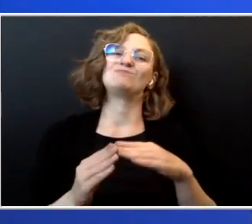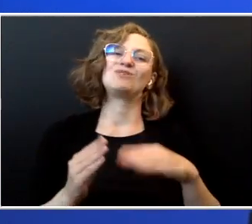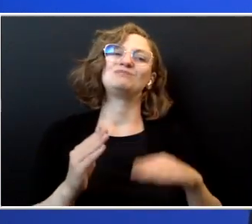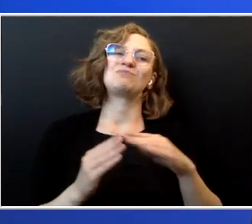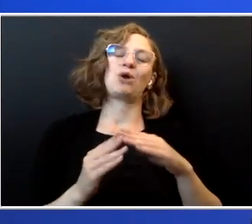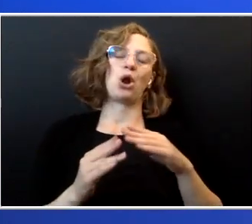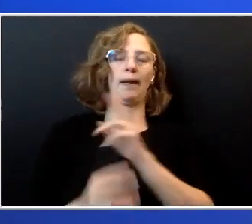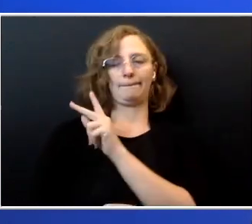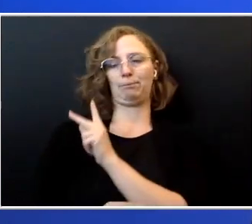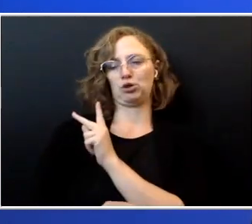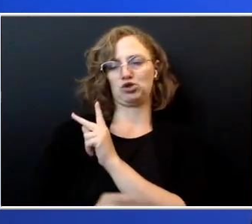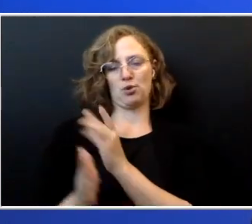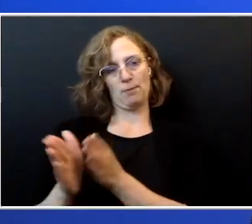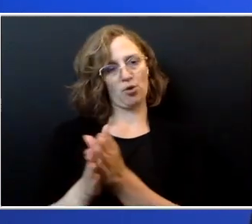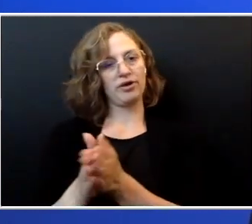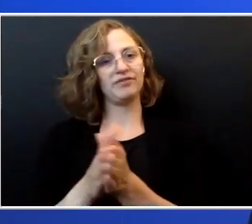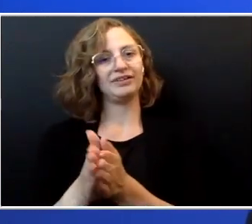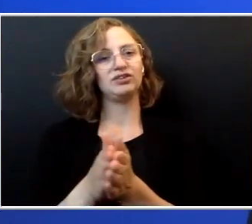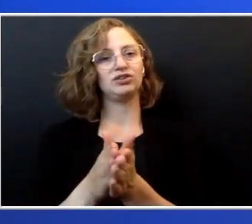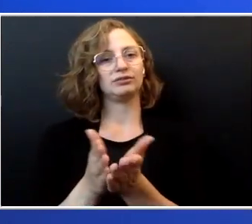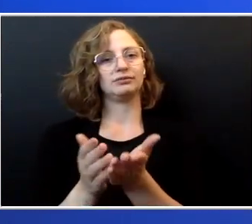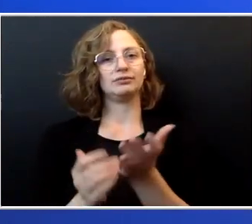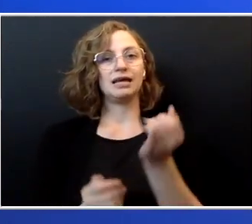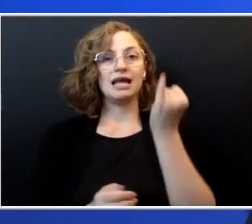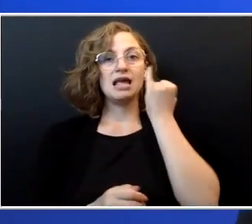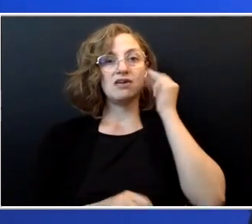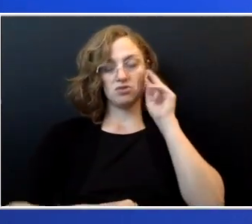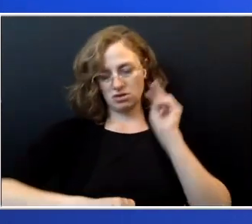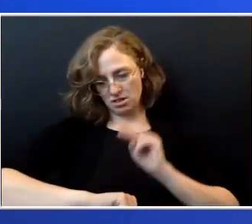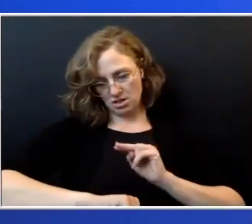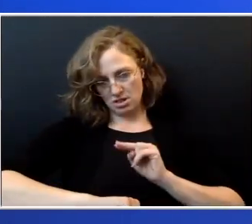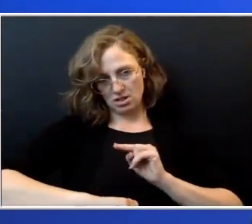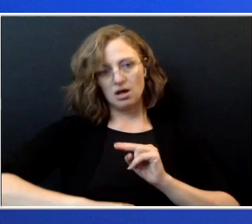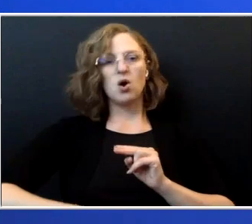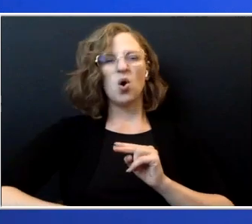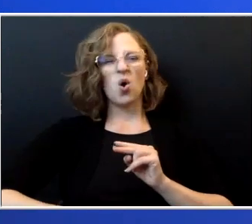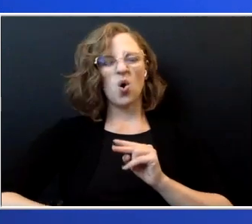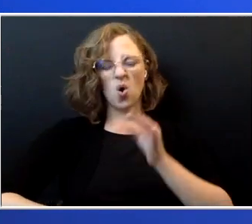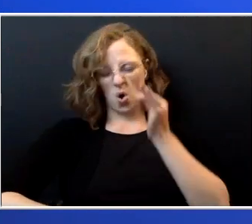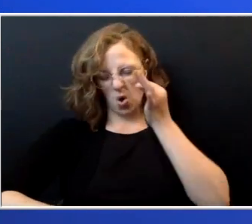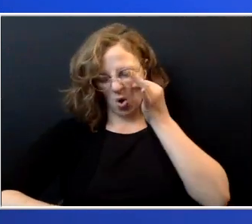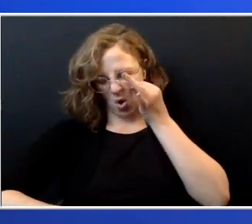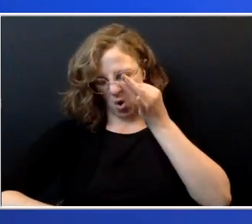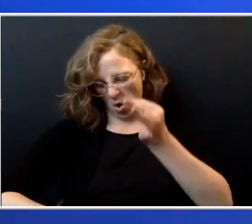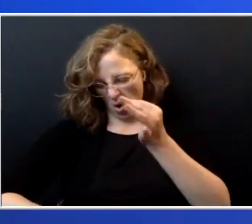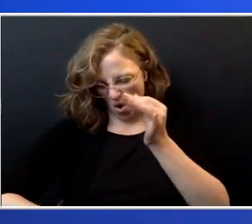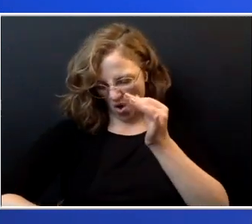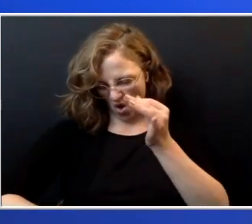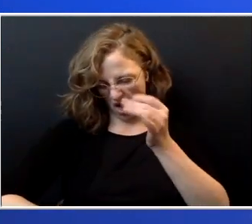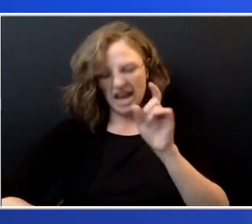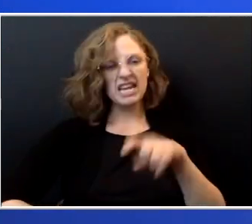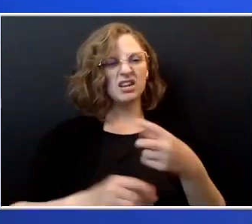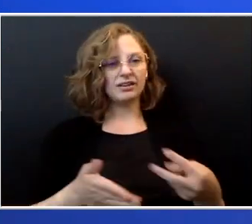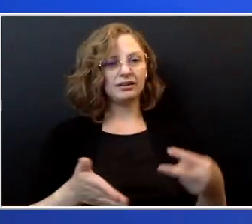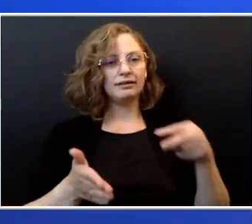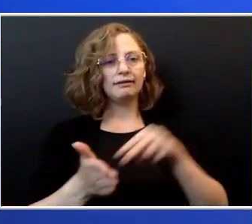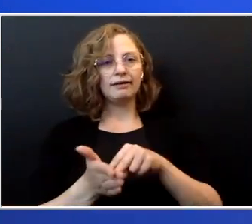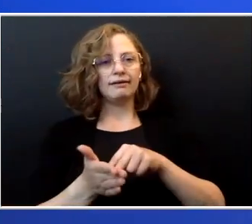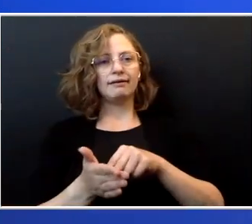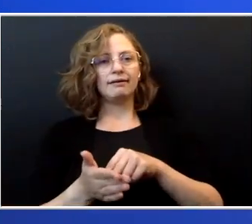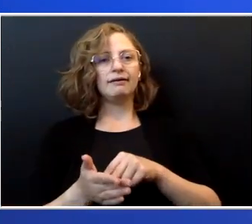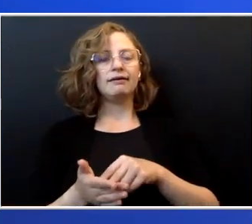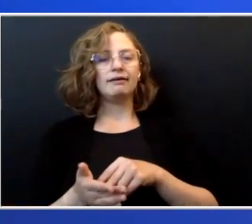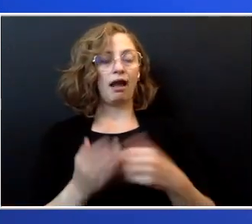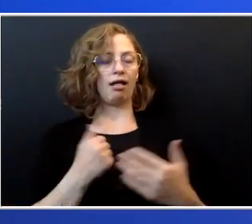that, looking down at that number and you go, oh, I'm almost there, I just need to get up, and it prompts you to be more intentional, I think we will see